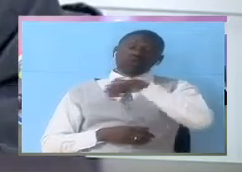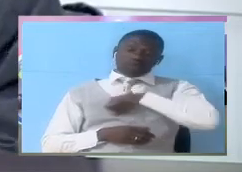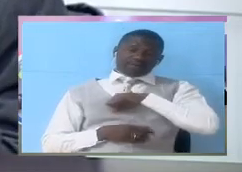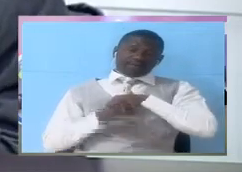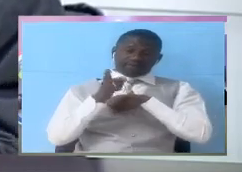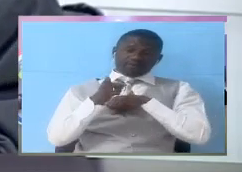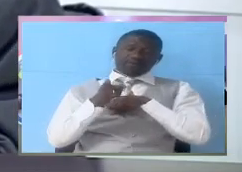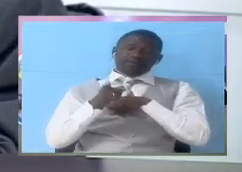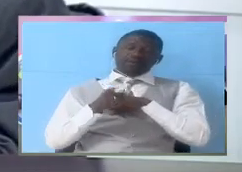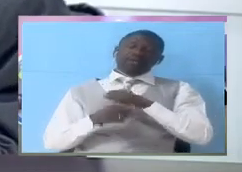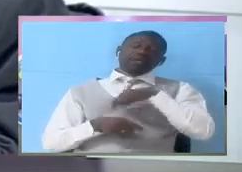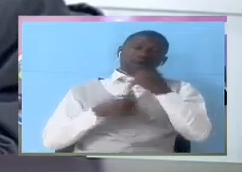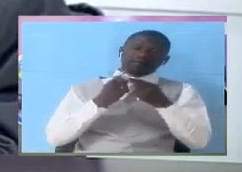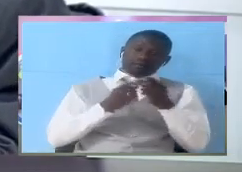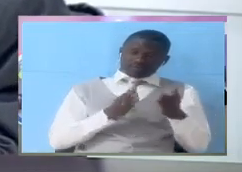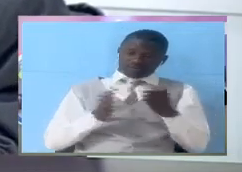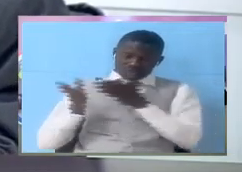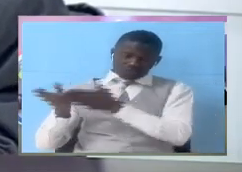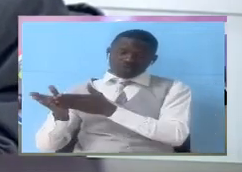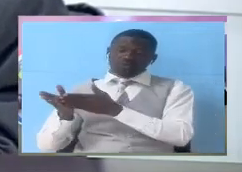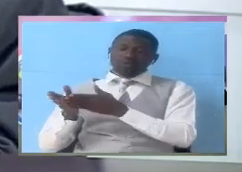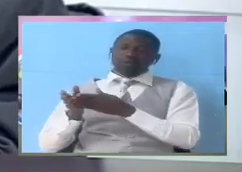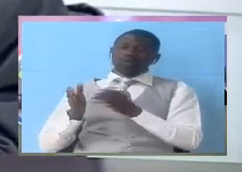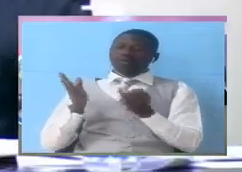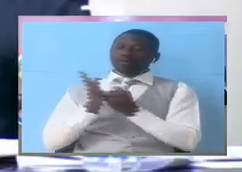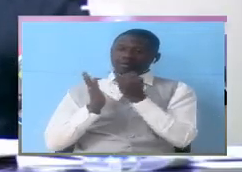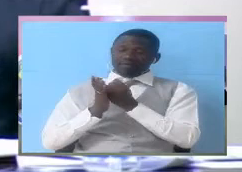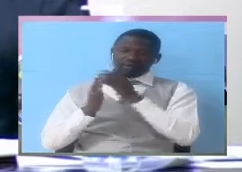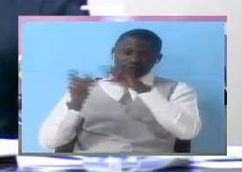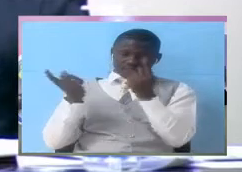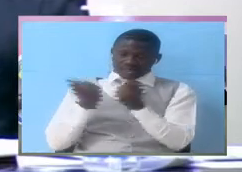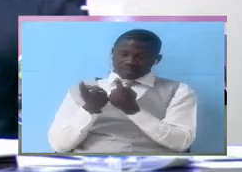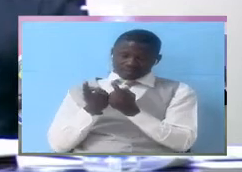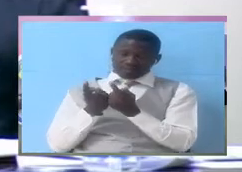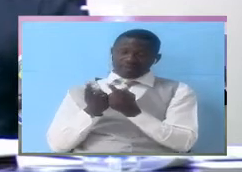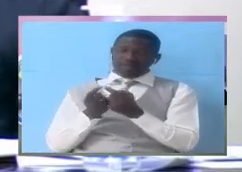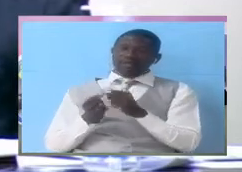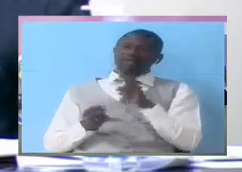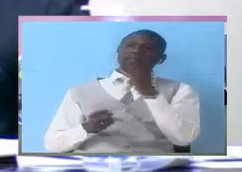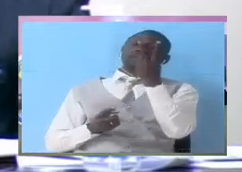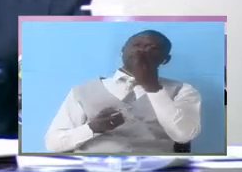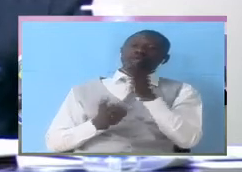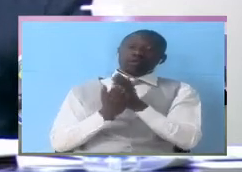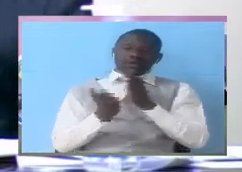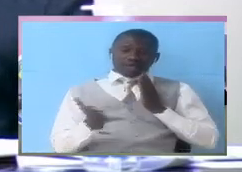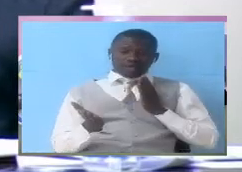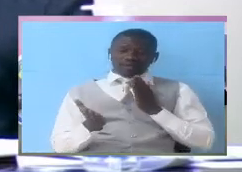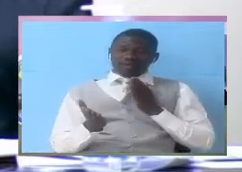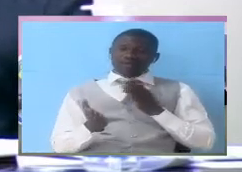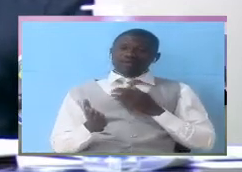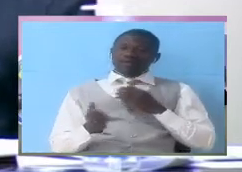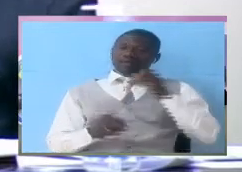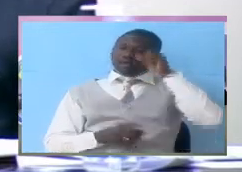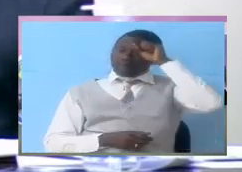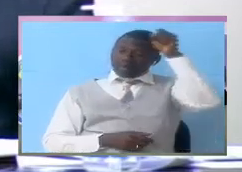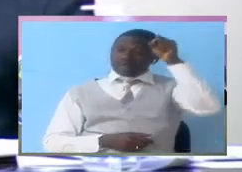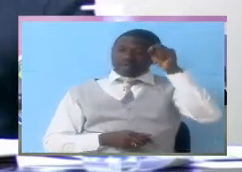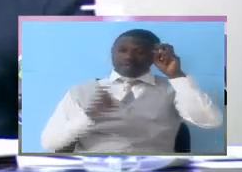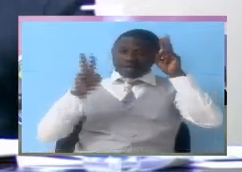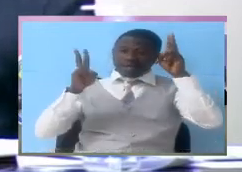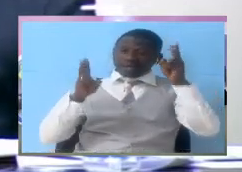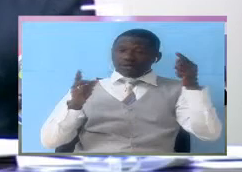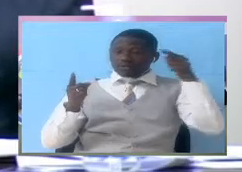bop. Then to the panel. De bare egge ko panel bi. And the second line, benen fanna bi na, the president to Lantombong, president bi